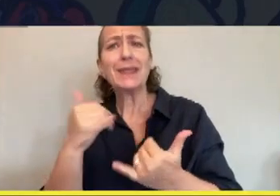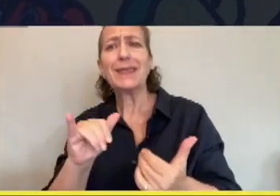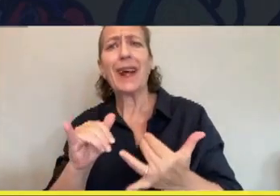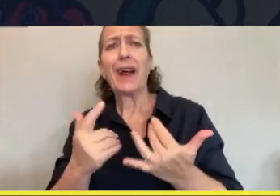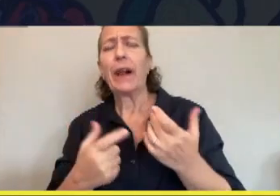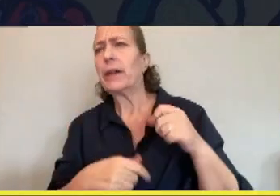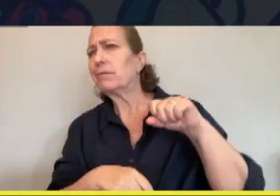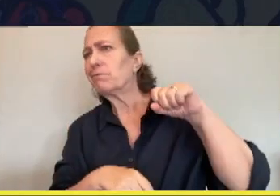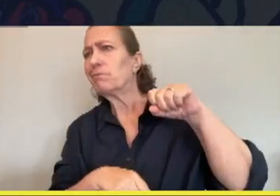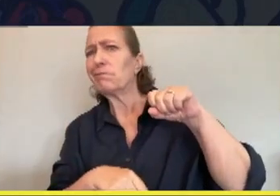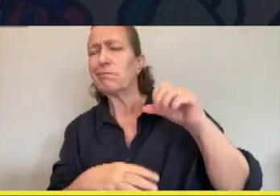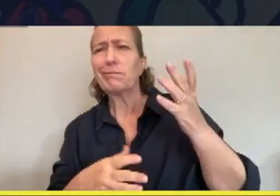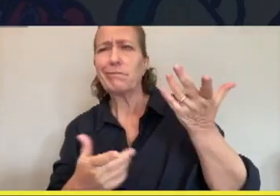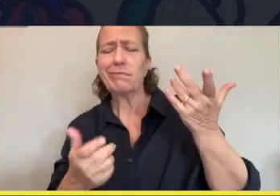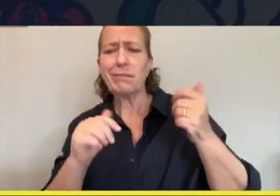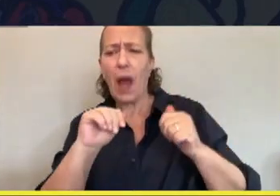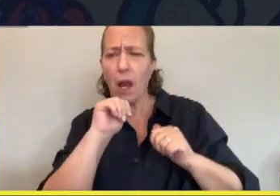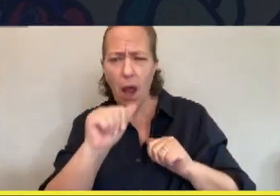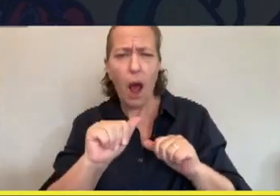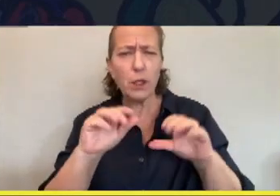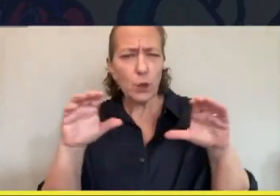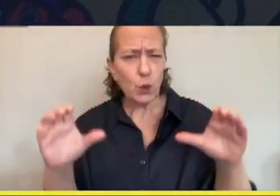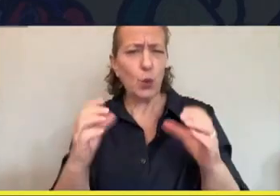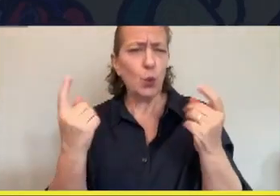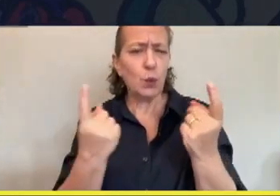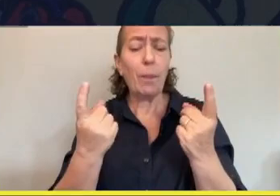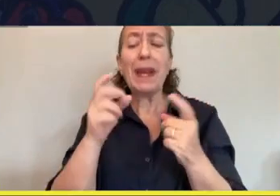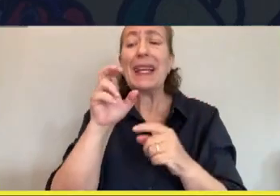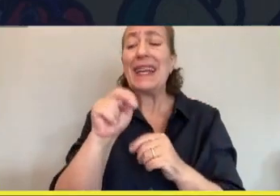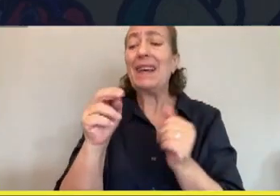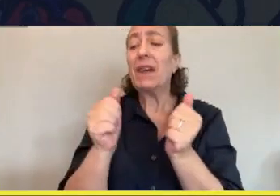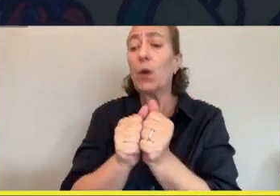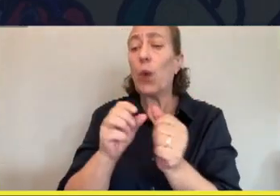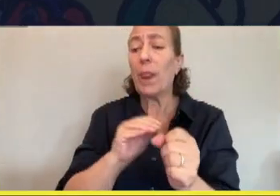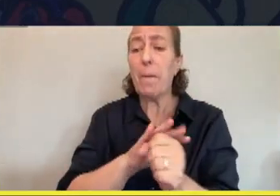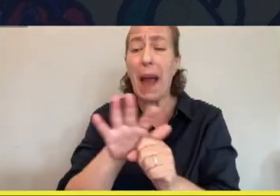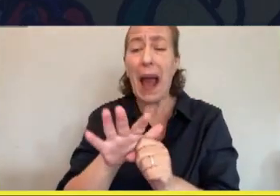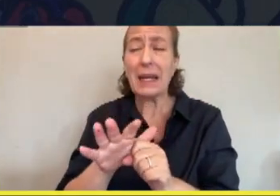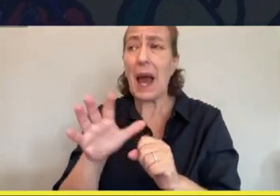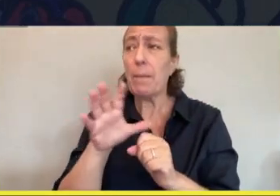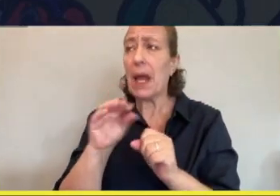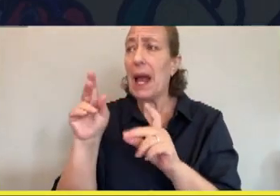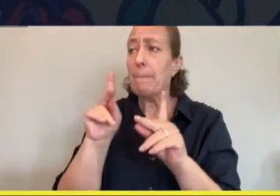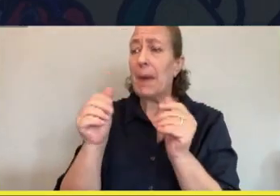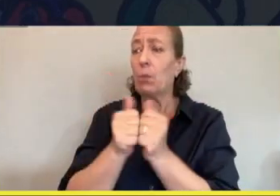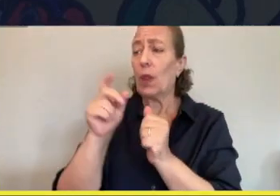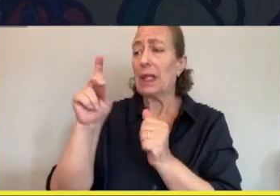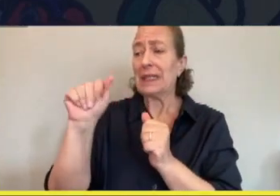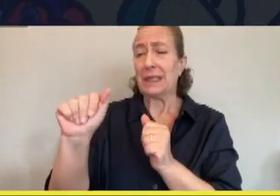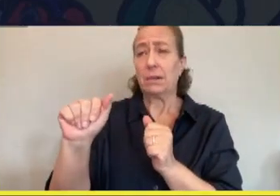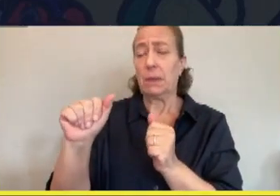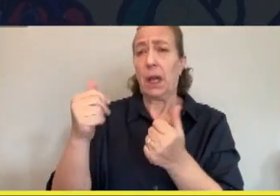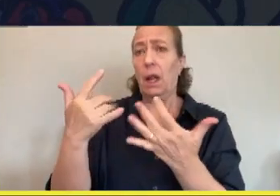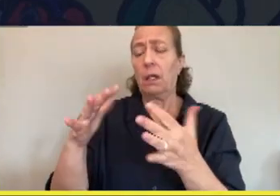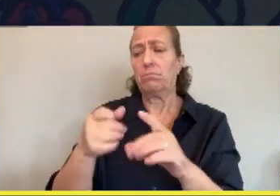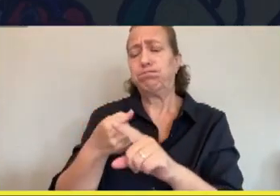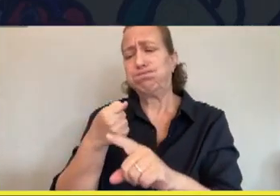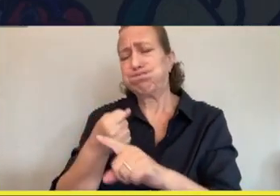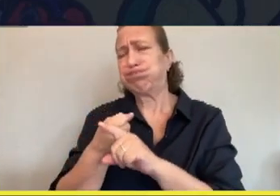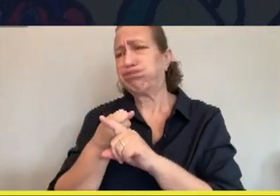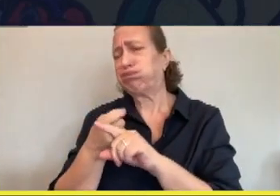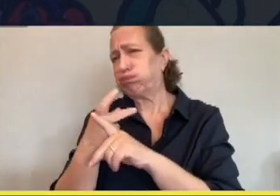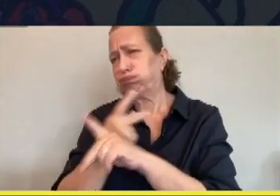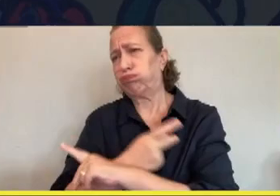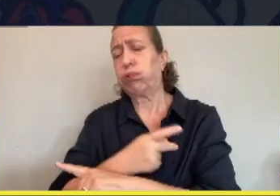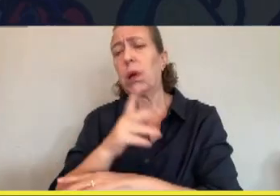after what we saw with the COVID-19 pandemic and how people with disabilities were disproportionately affected, especially